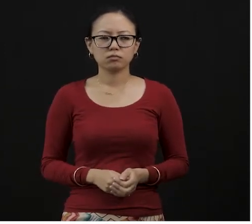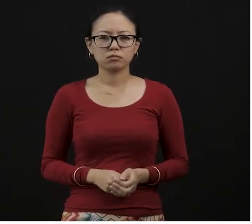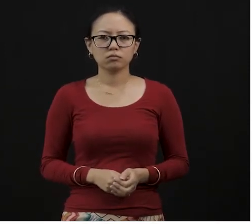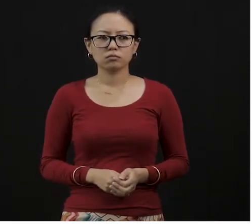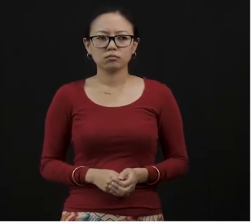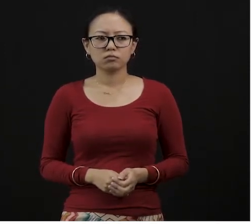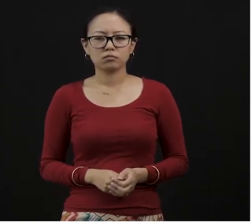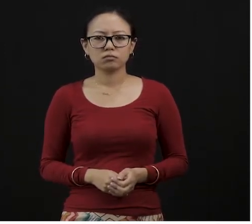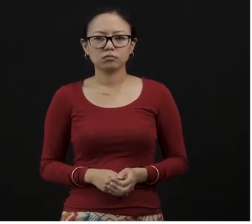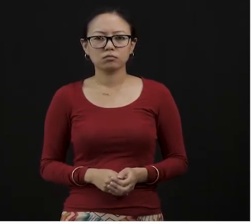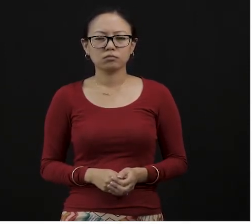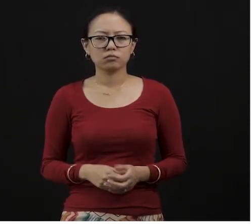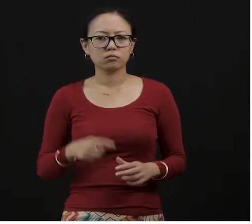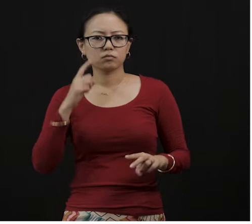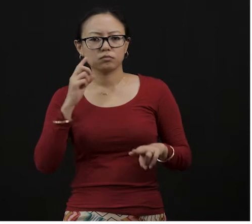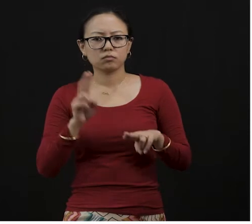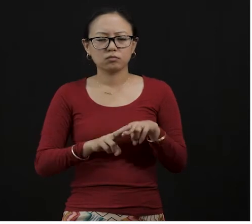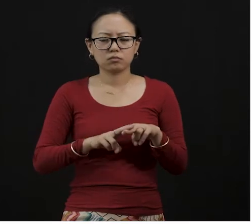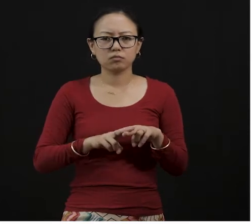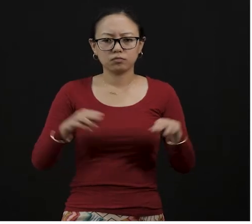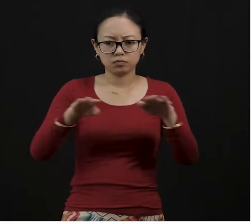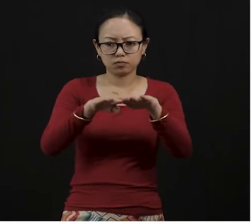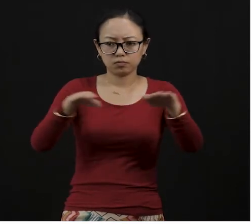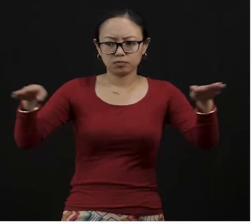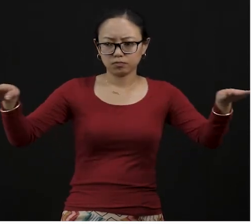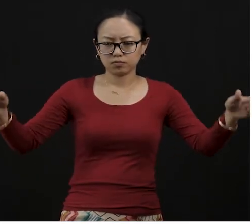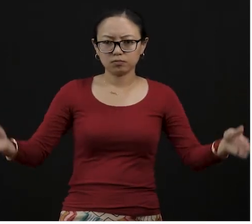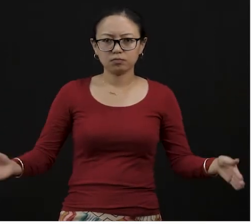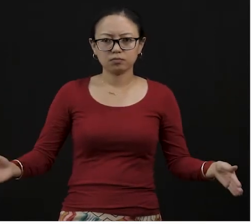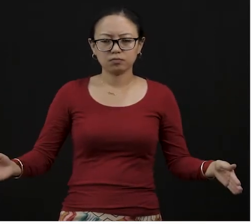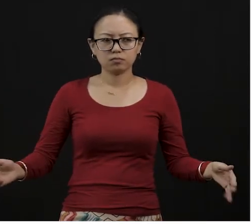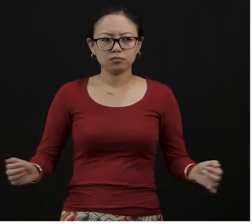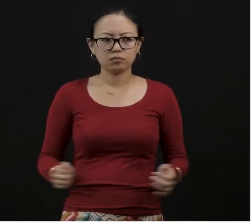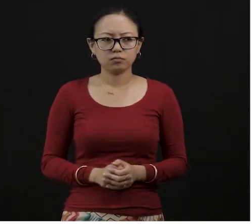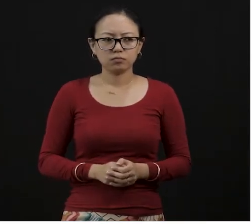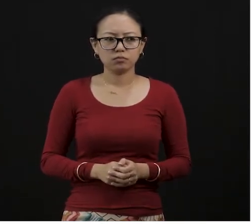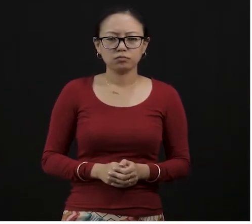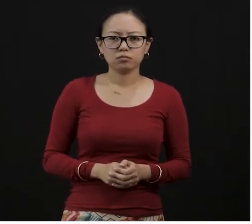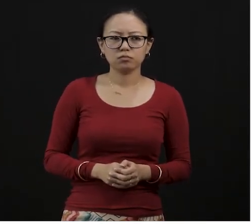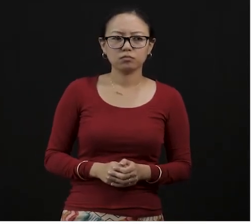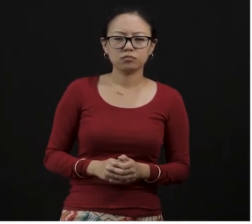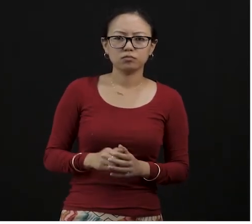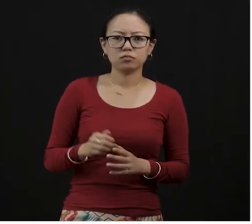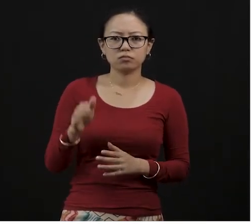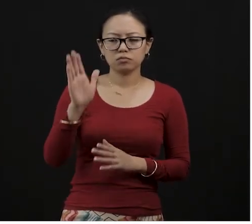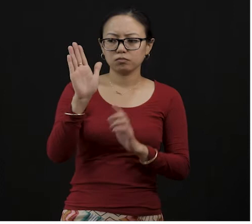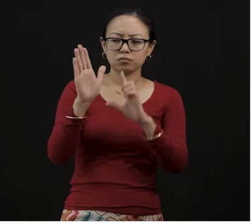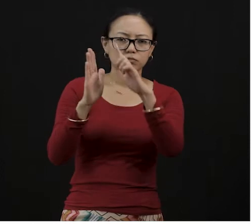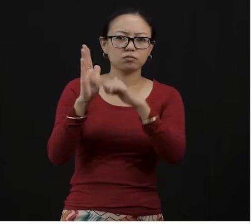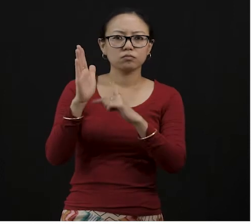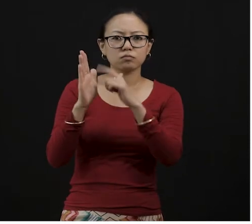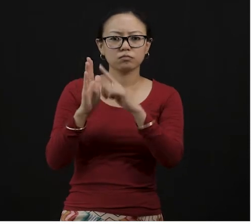see, if you measure a table, if you measure your dining table using your hand span, and if you ask your mother to do the